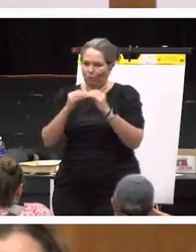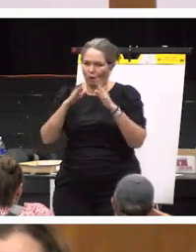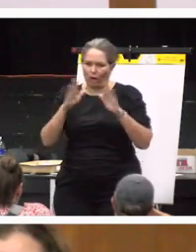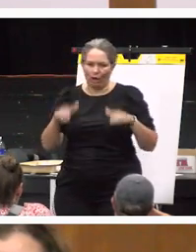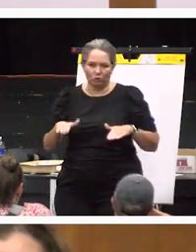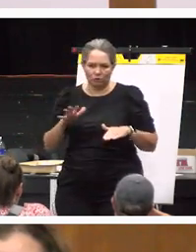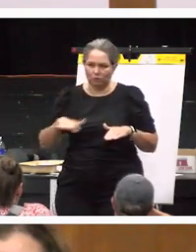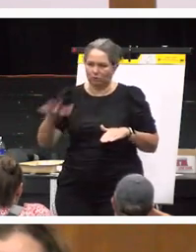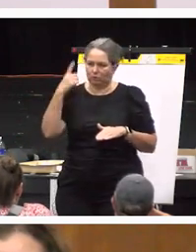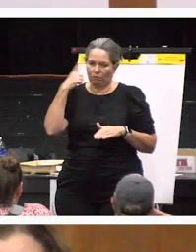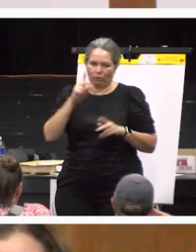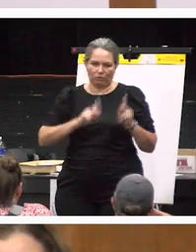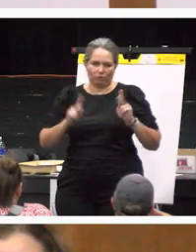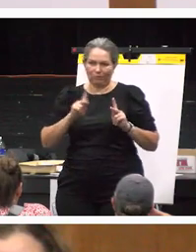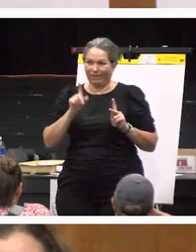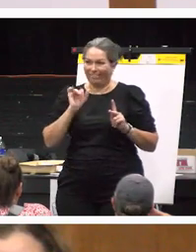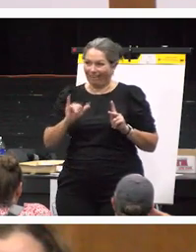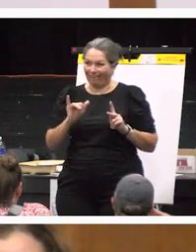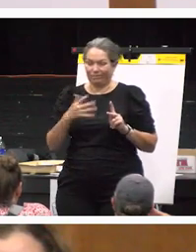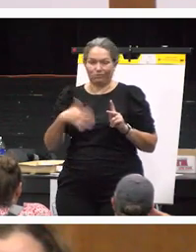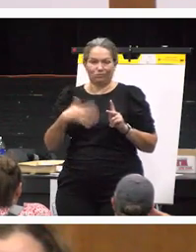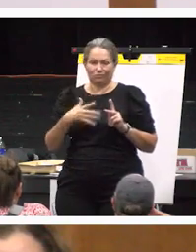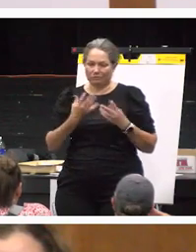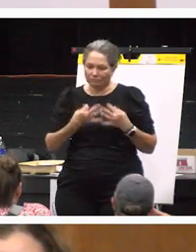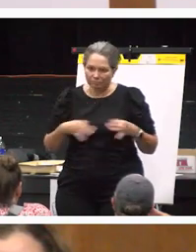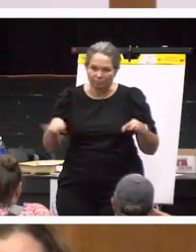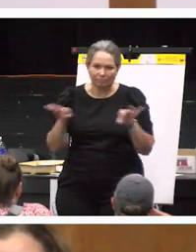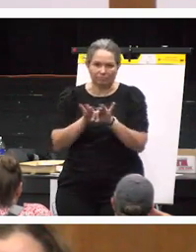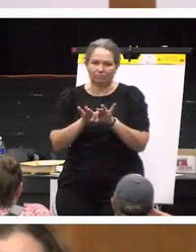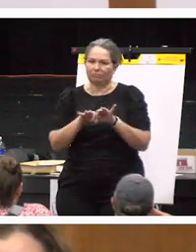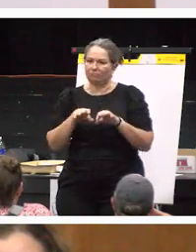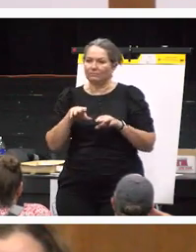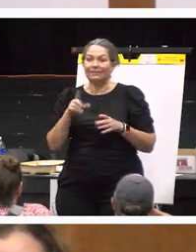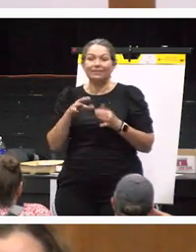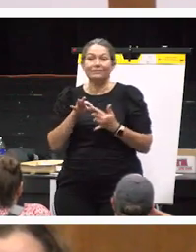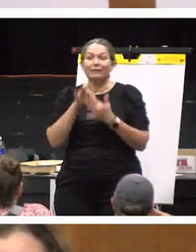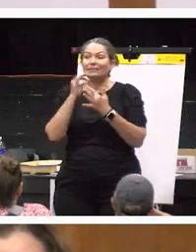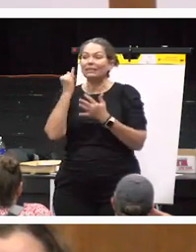is an absolute critical crisis, especially as we go